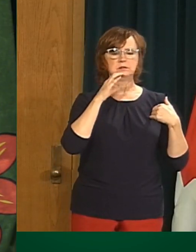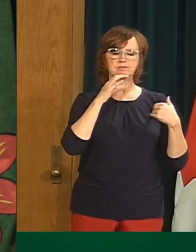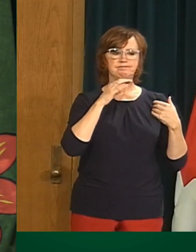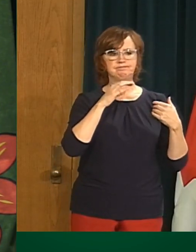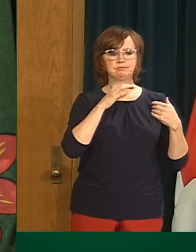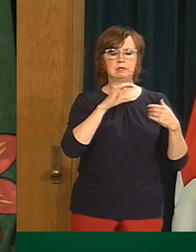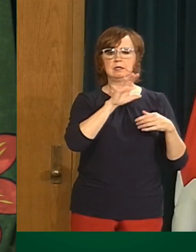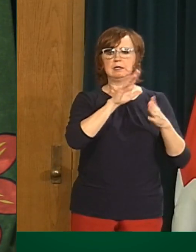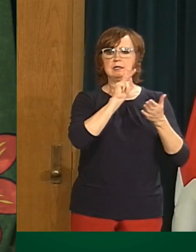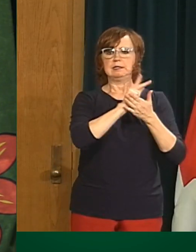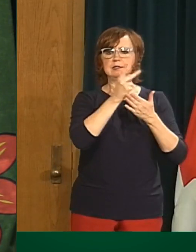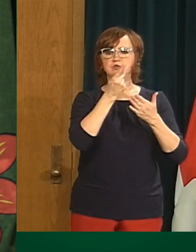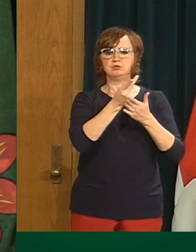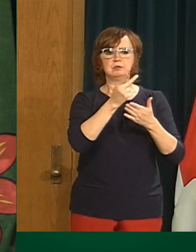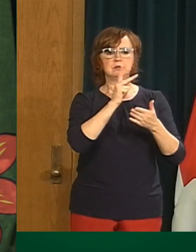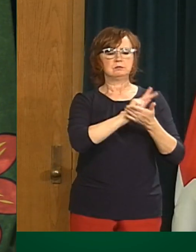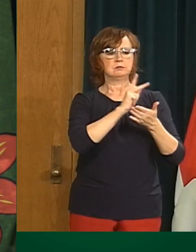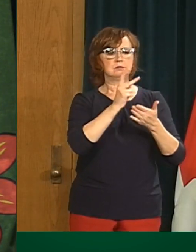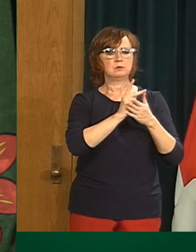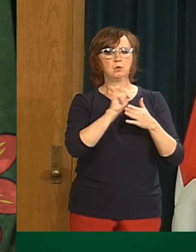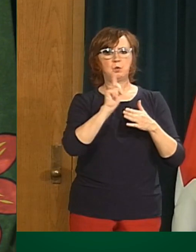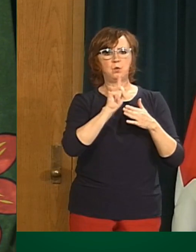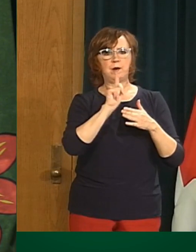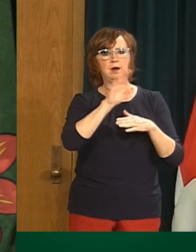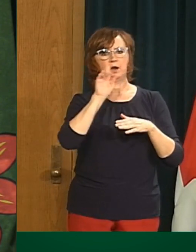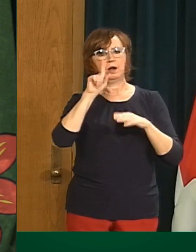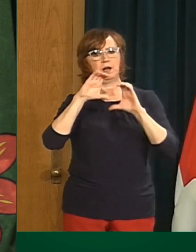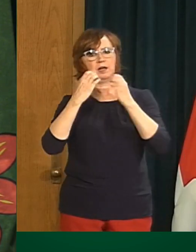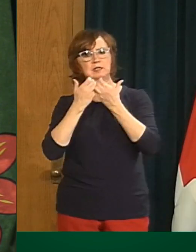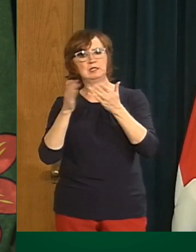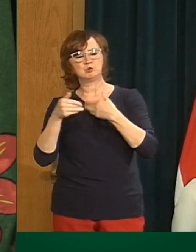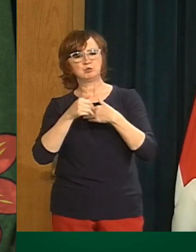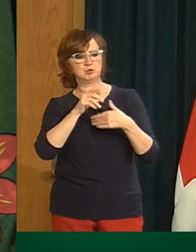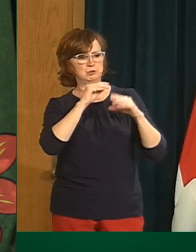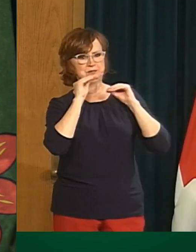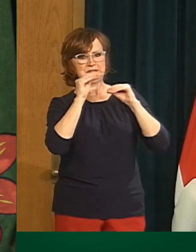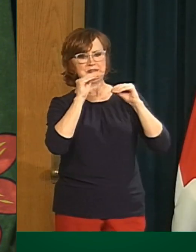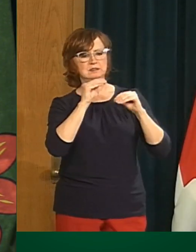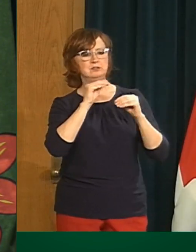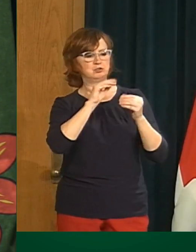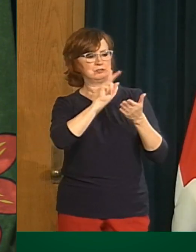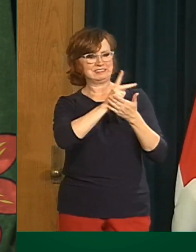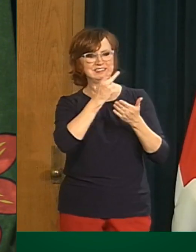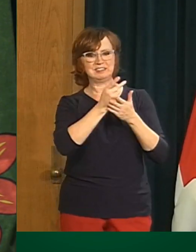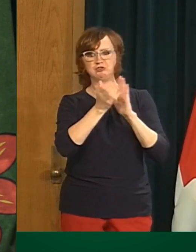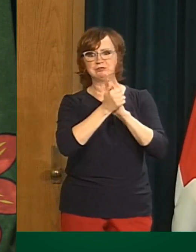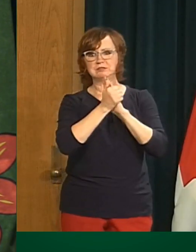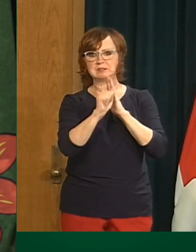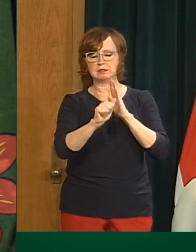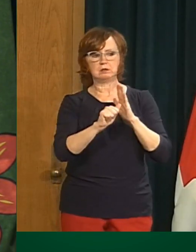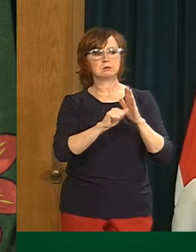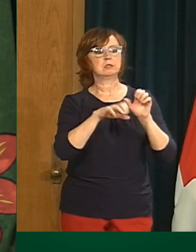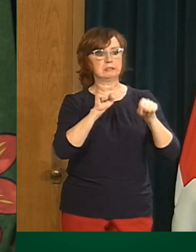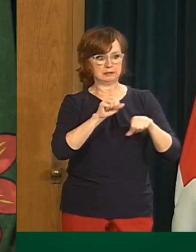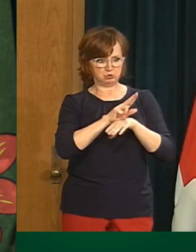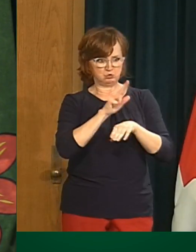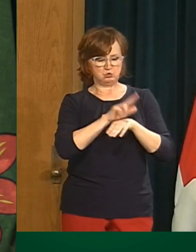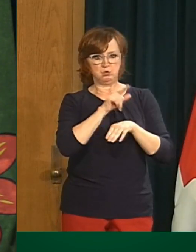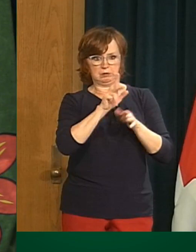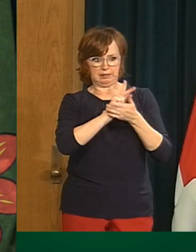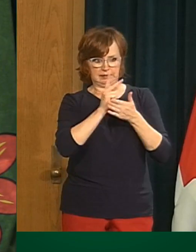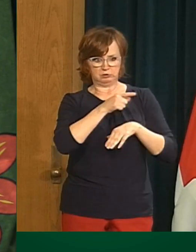another entity in town. So we are working very hard on expanding our broad-based testing in the community. Ultimately, our